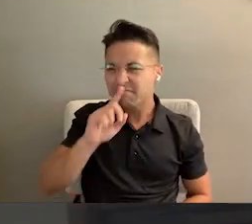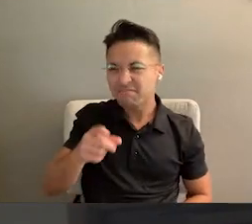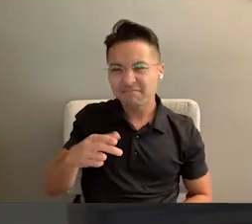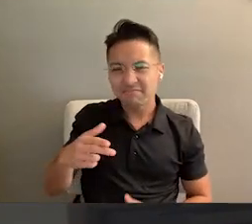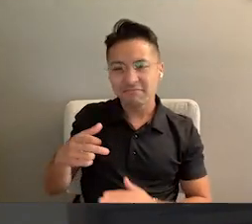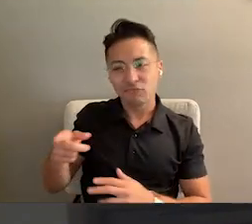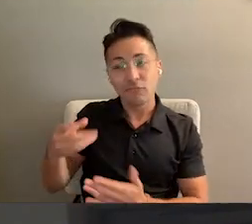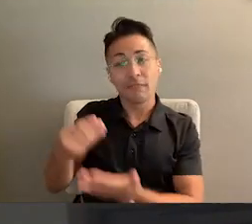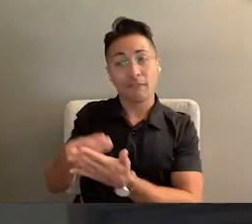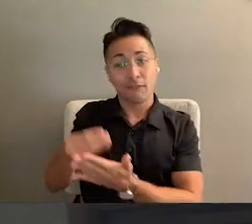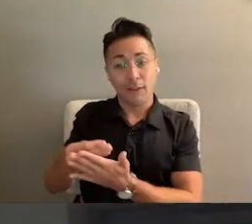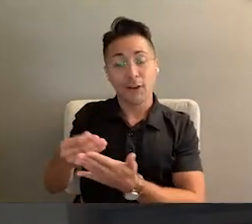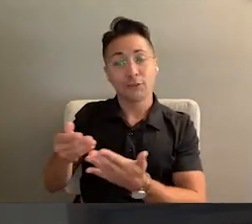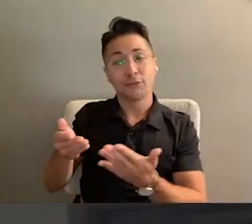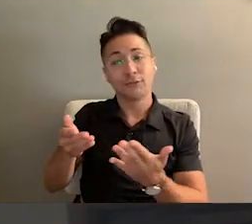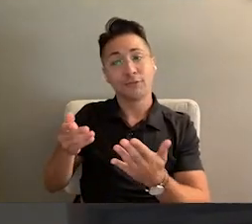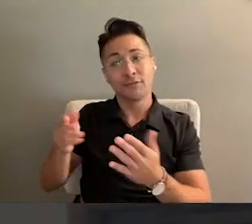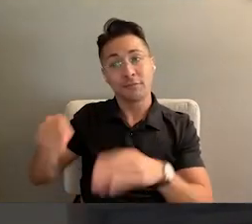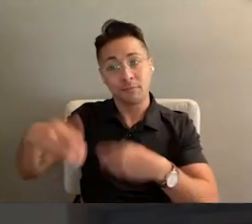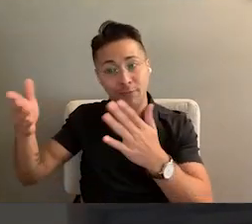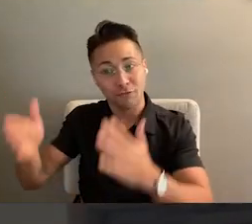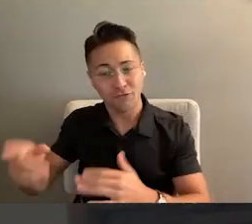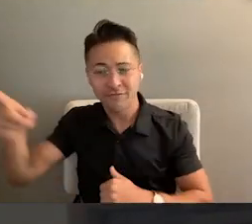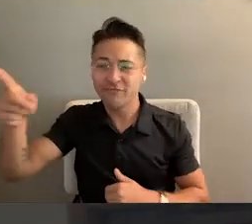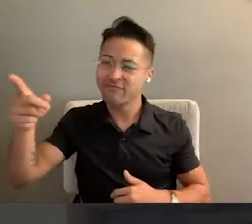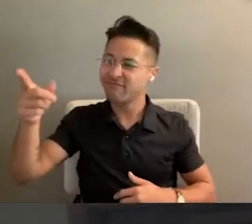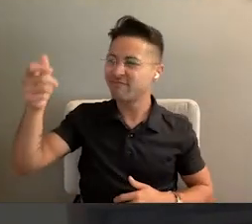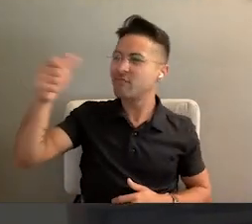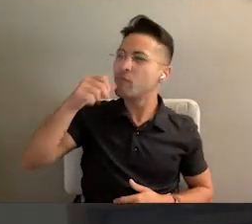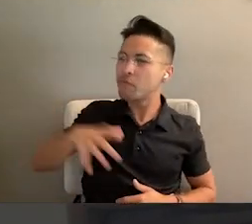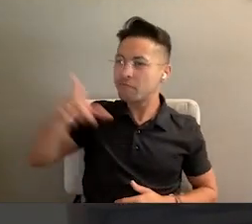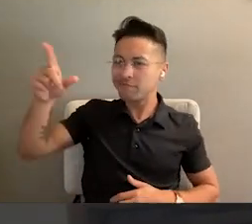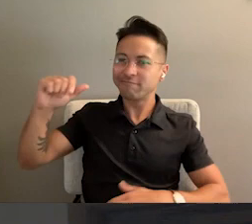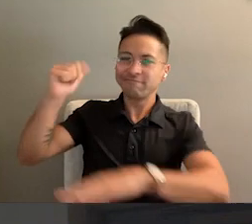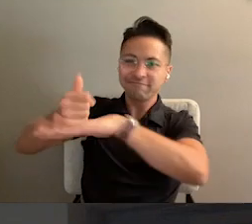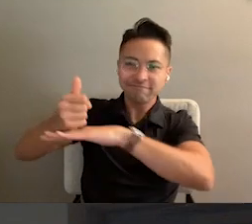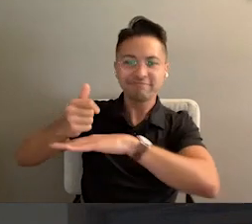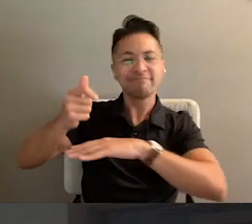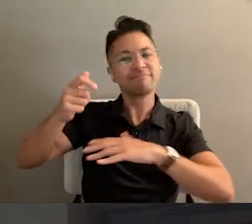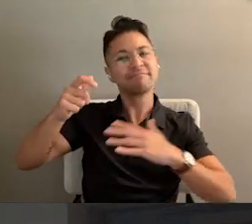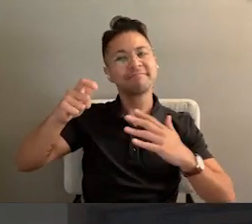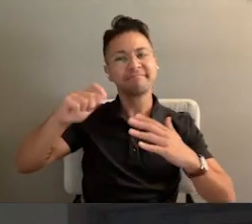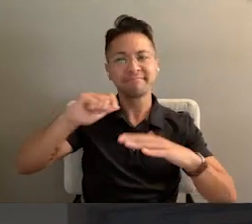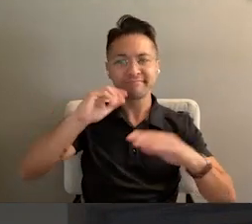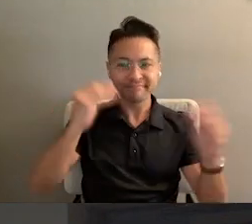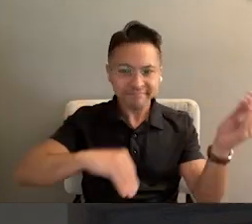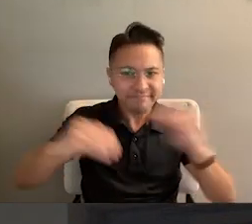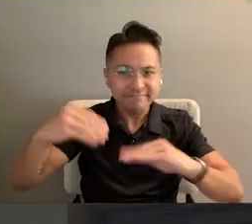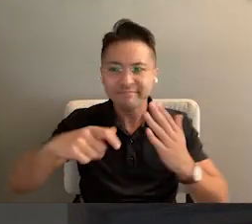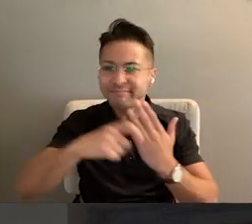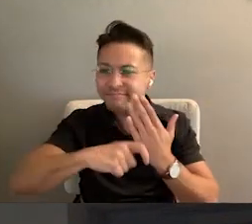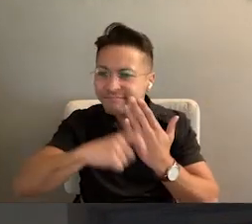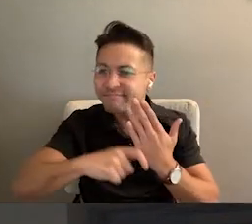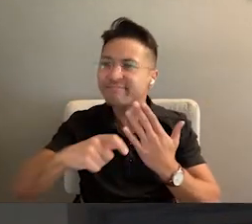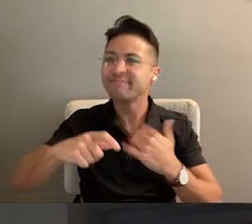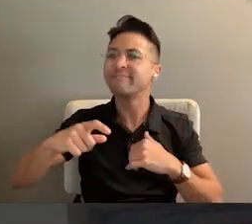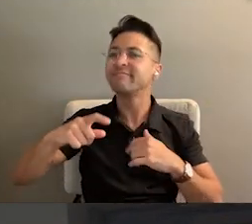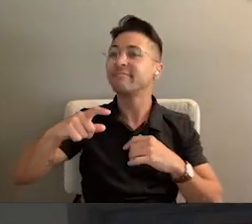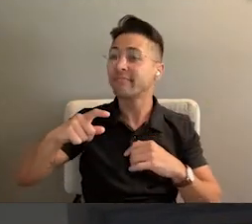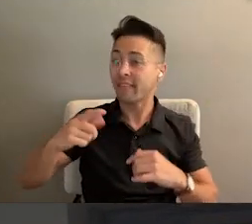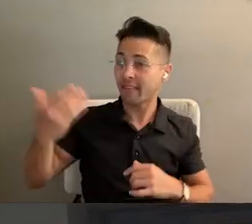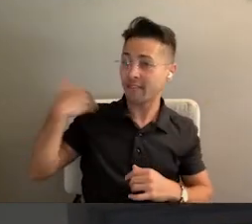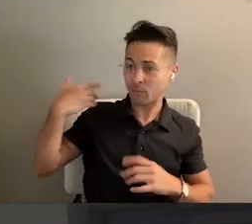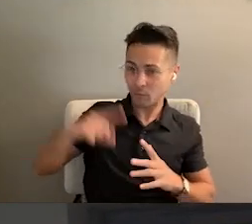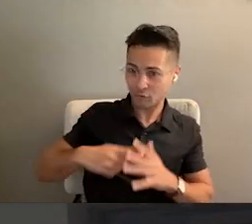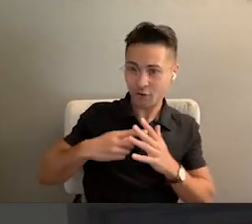She's the financial program administrator, but really we just call her the the financial administrator. She is the one back there putting together those